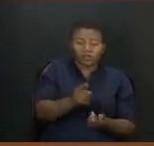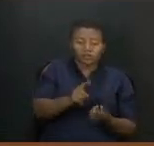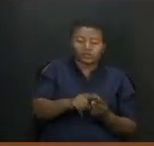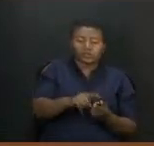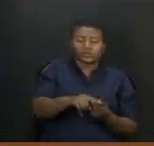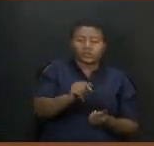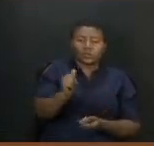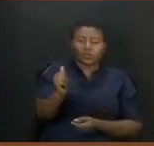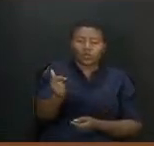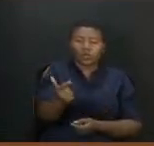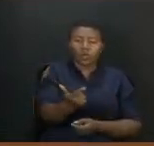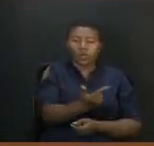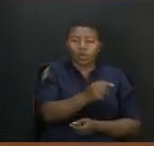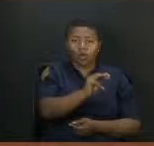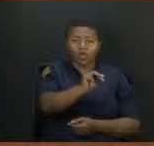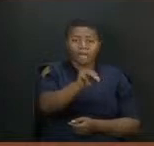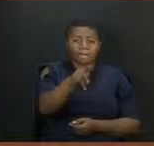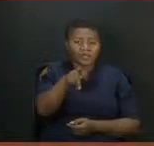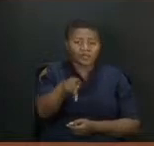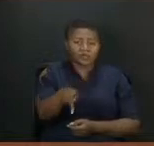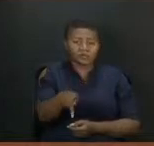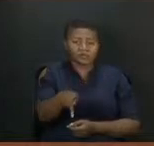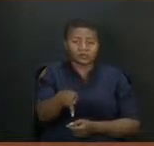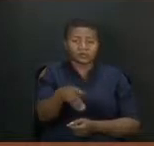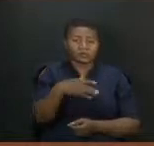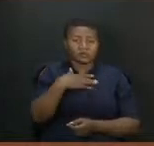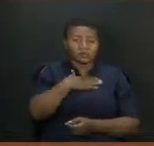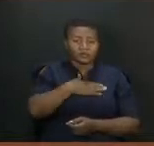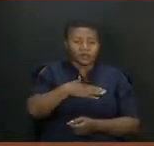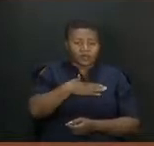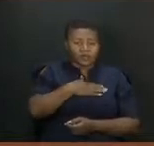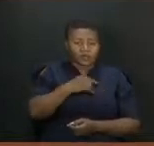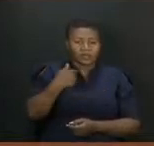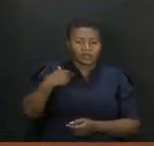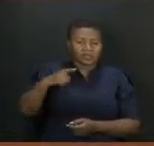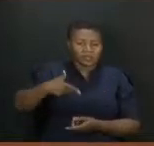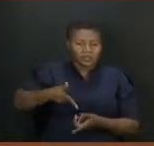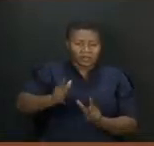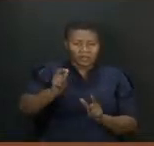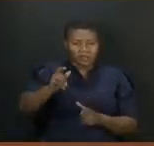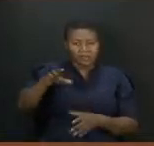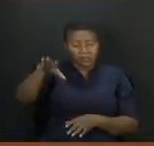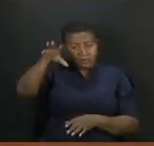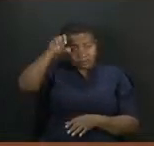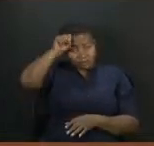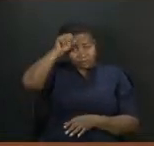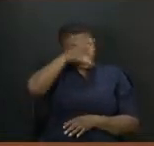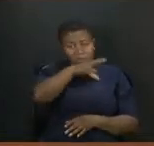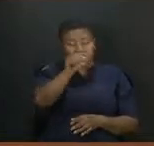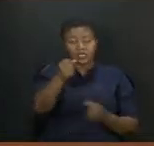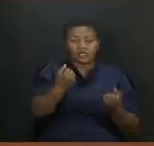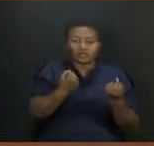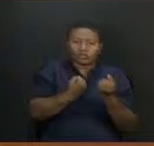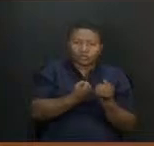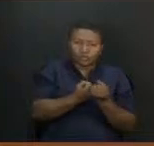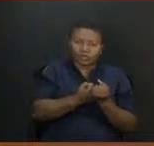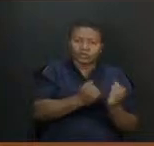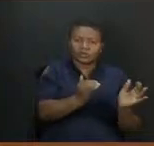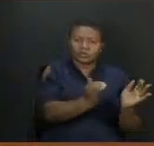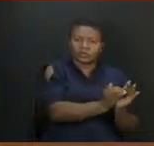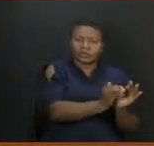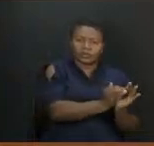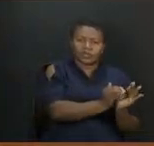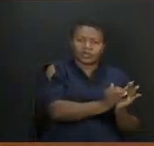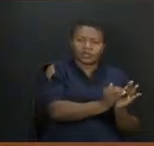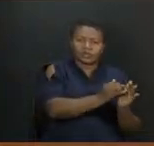members of Parliament. Let's take note of the appeal and support the minority leader to